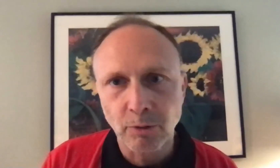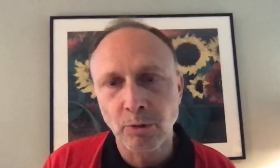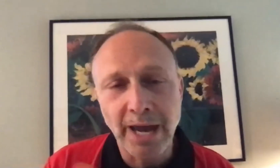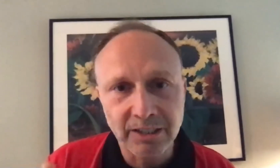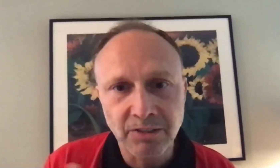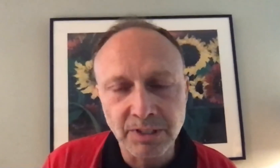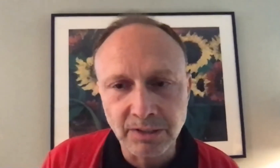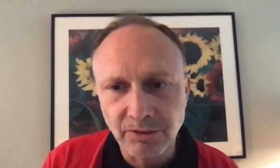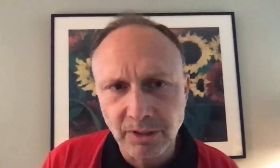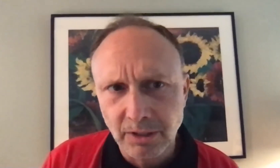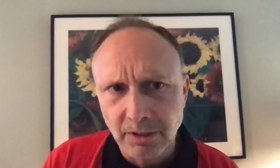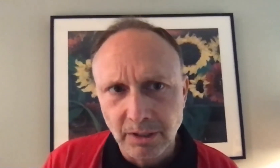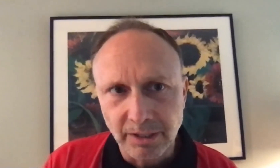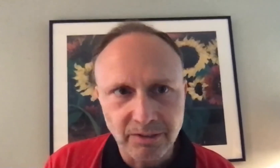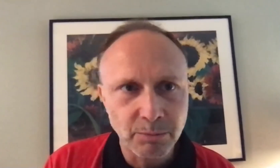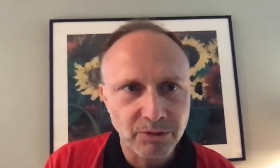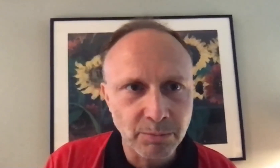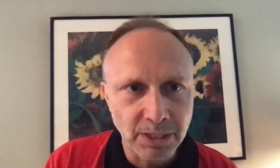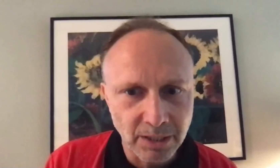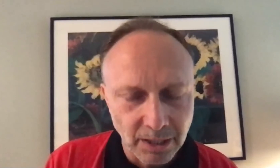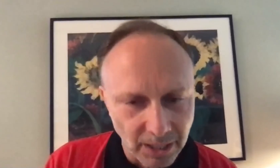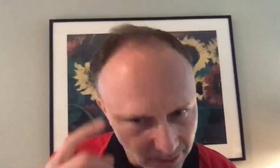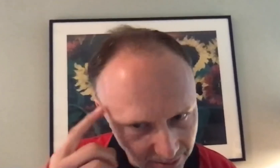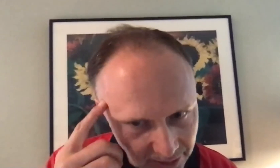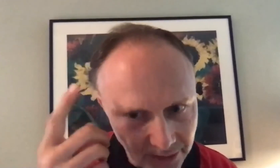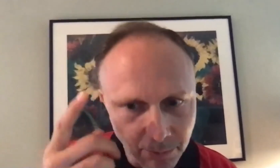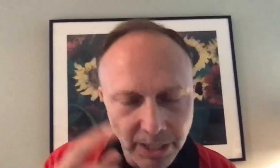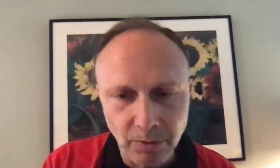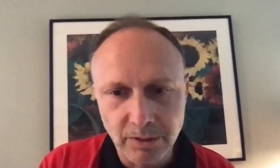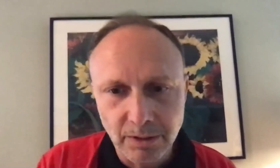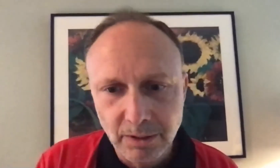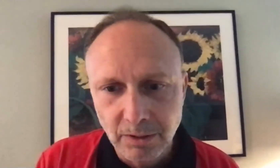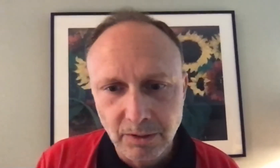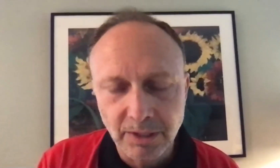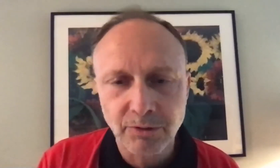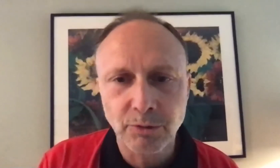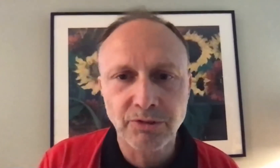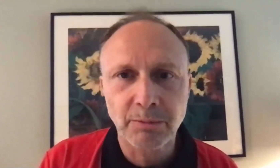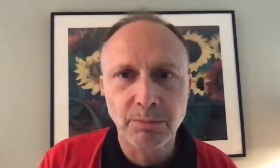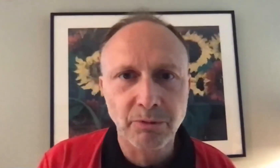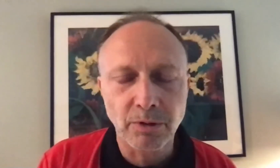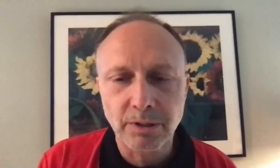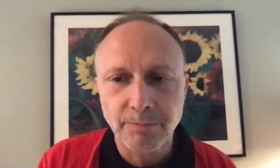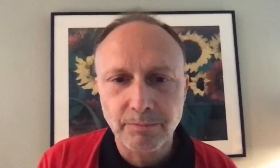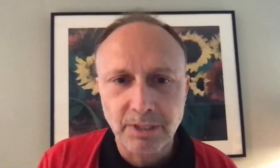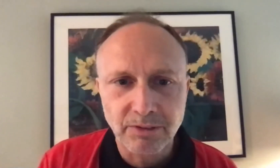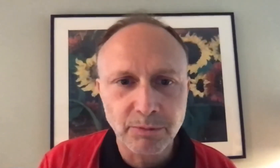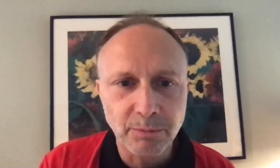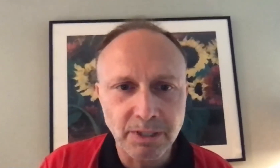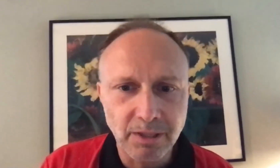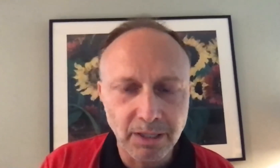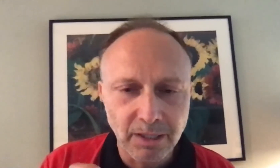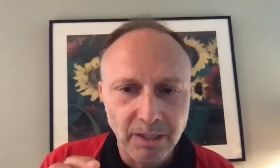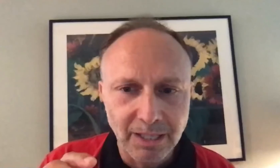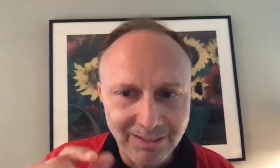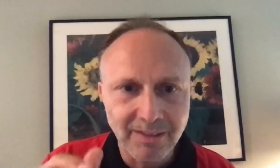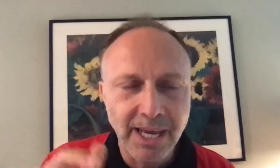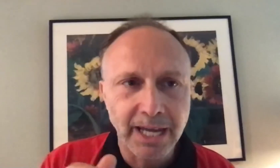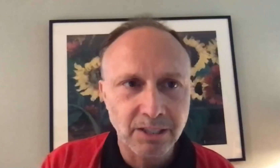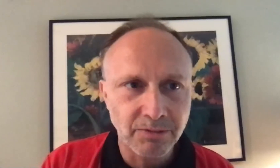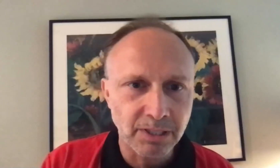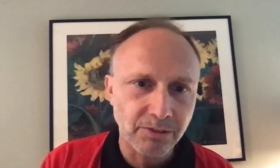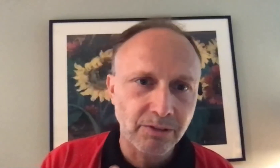said about real CBC. It's beautiful. That's what we strive for, because the